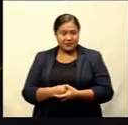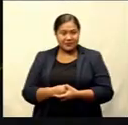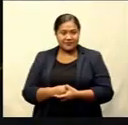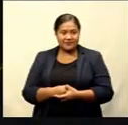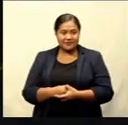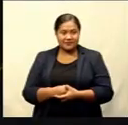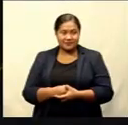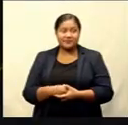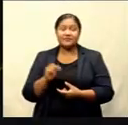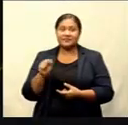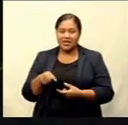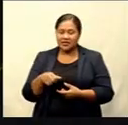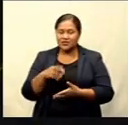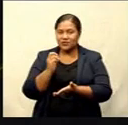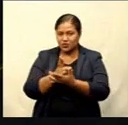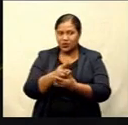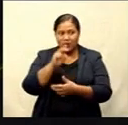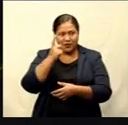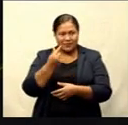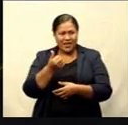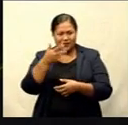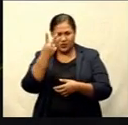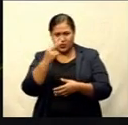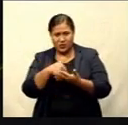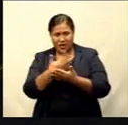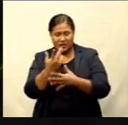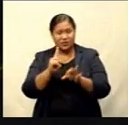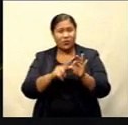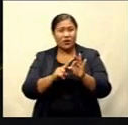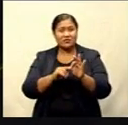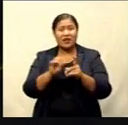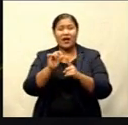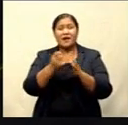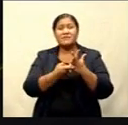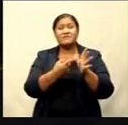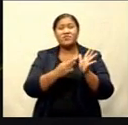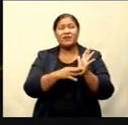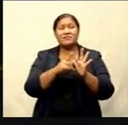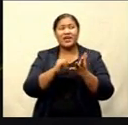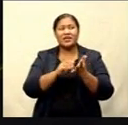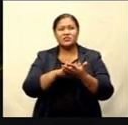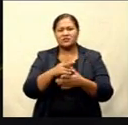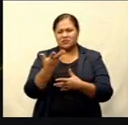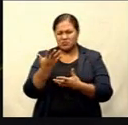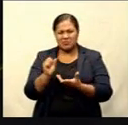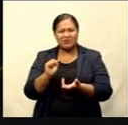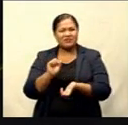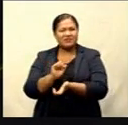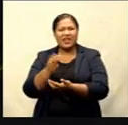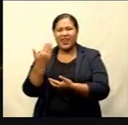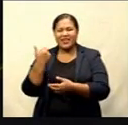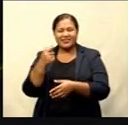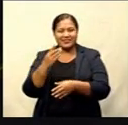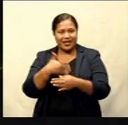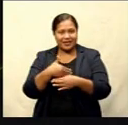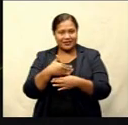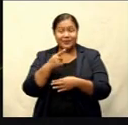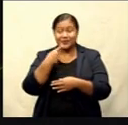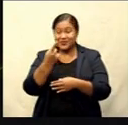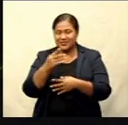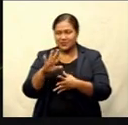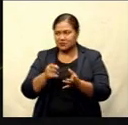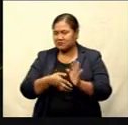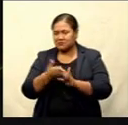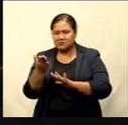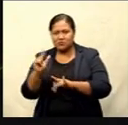Edwin, it sure will be. After 2 days of questioning, Pramesh Sharma was charged last night. As mentioned, he appeared in court today,